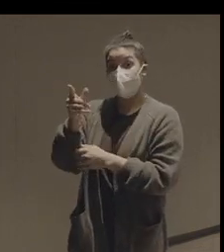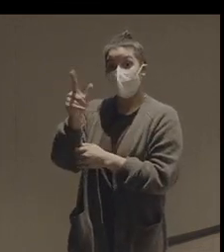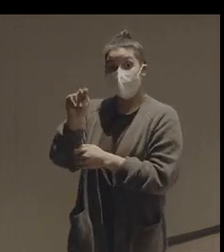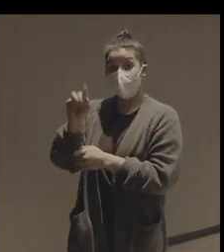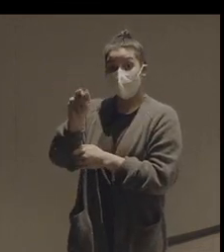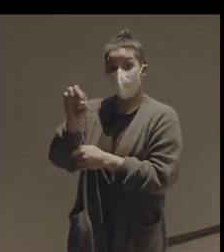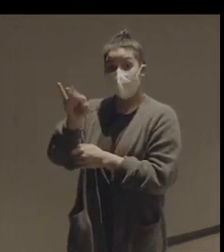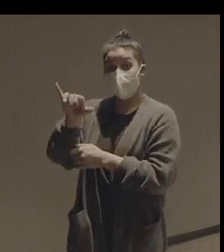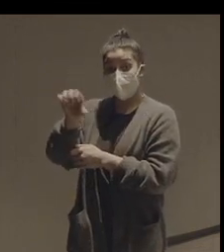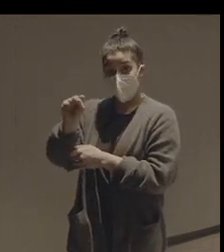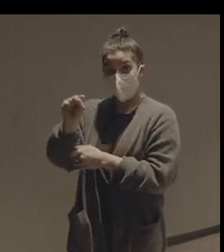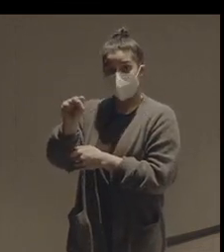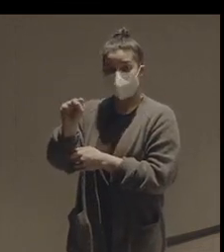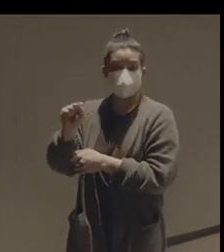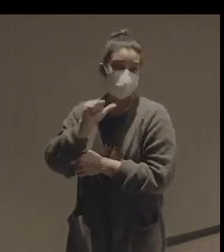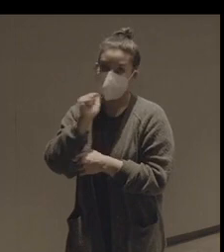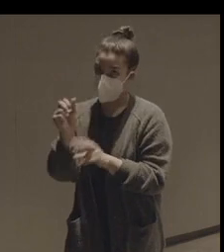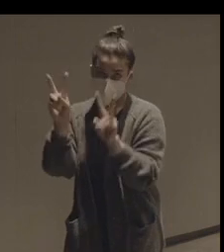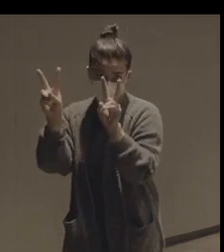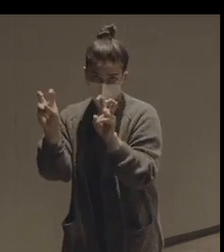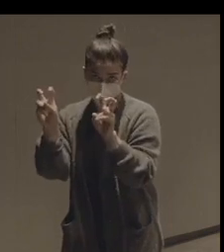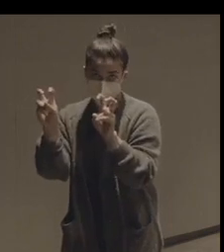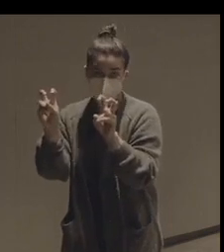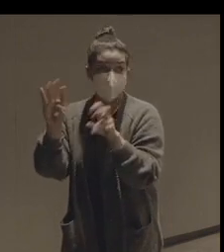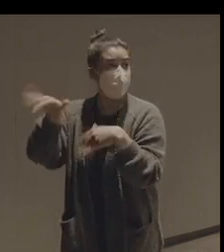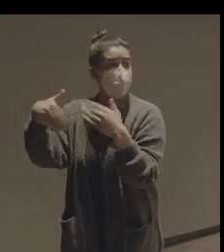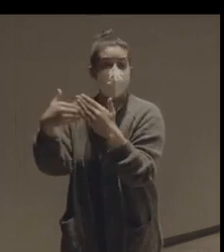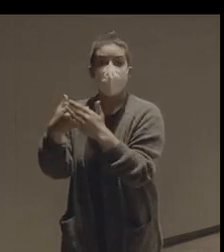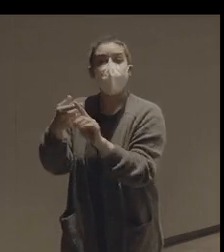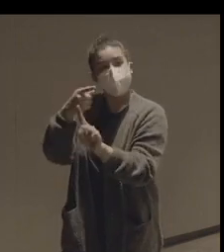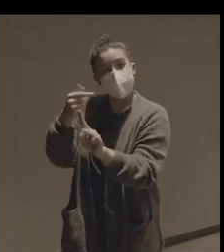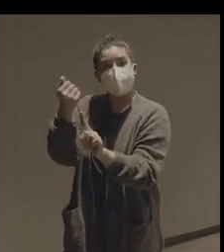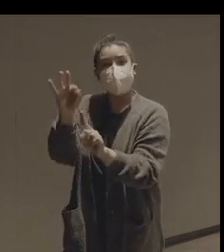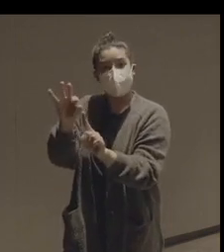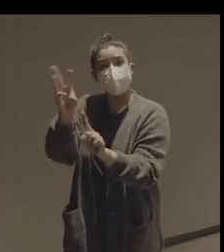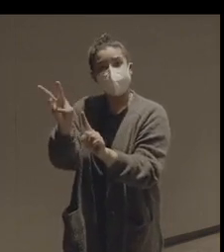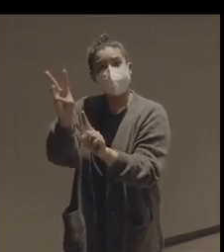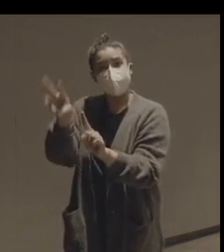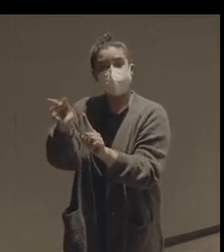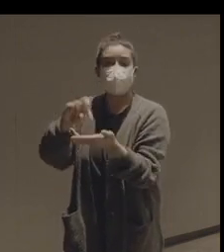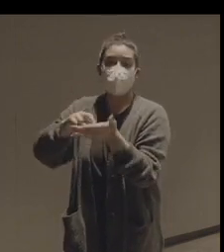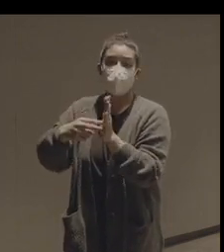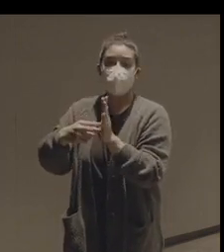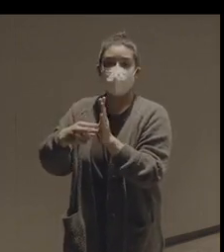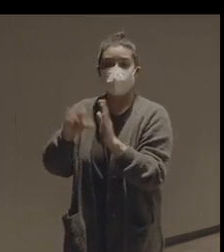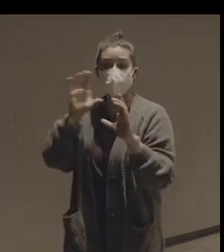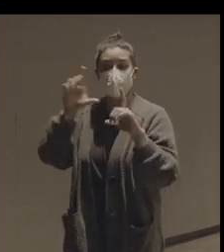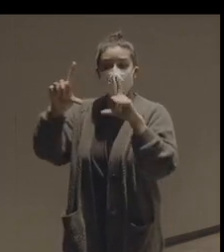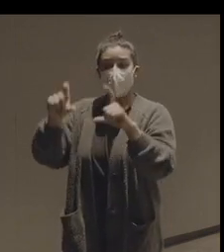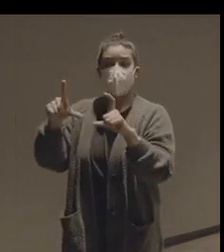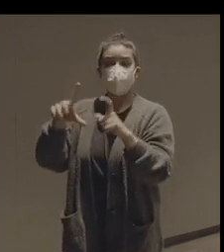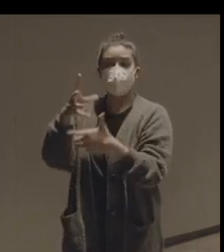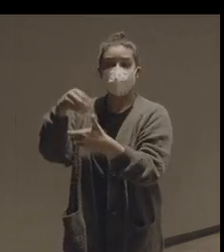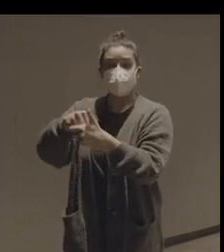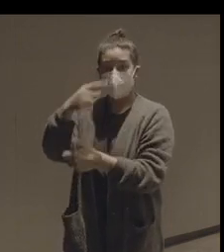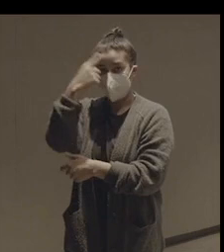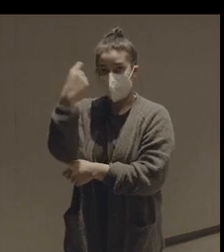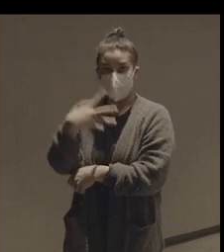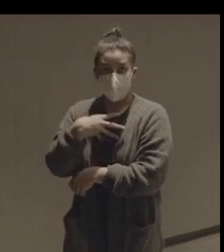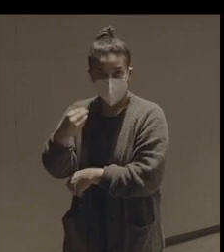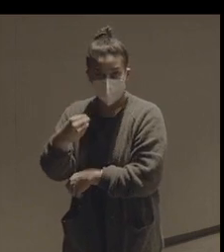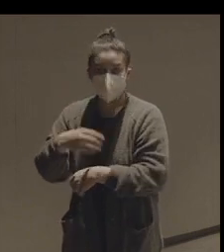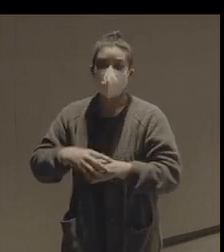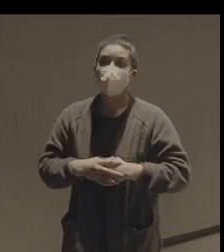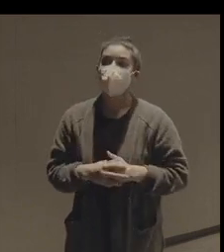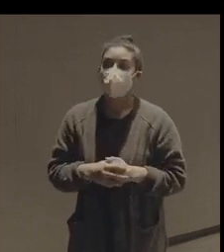Structures exhibition. Since it was in 66, they're all in black and white, but I found the same objects in color. And you can see that